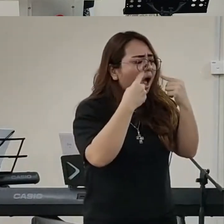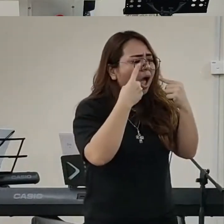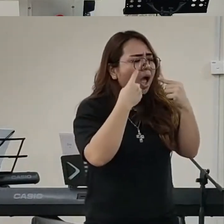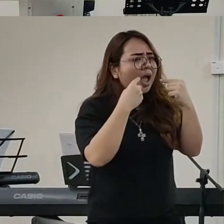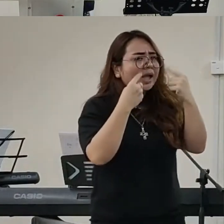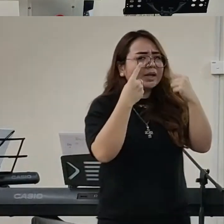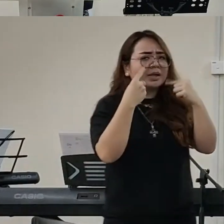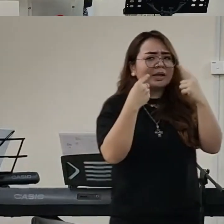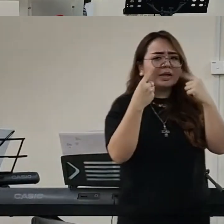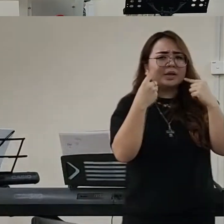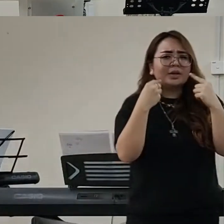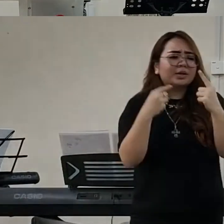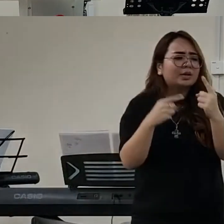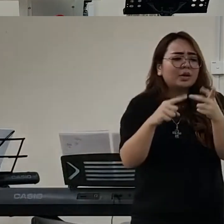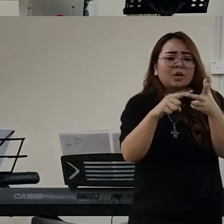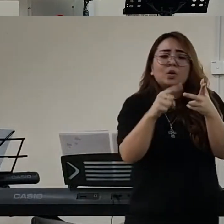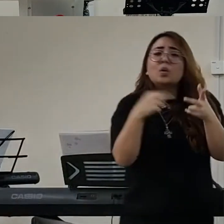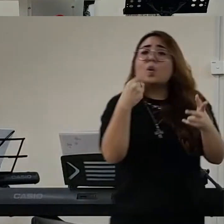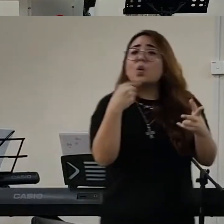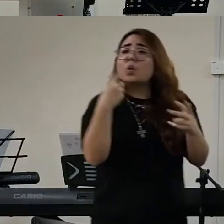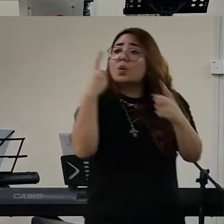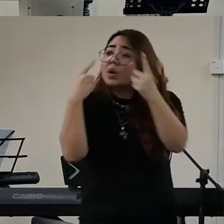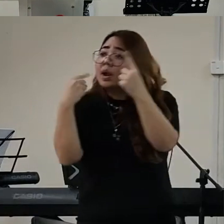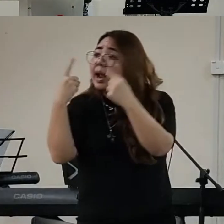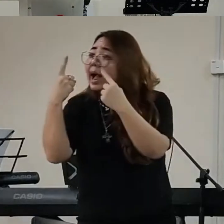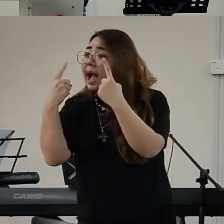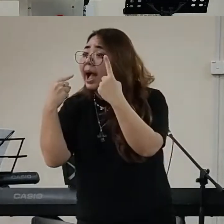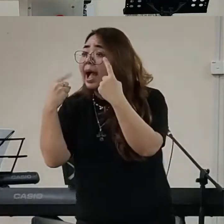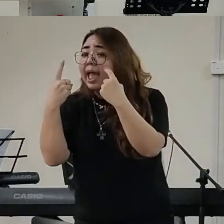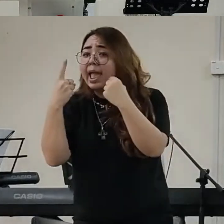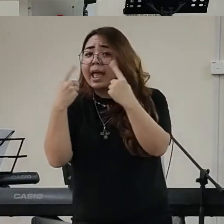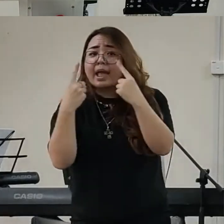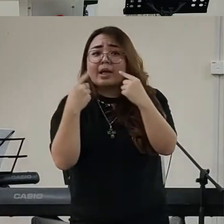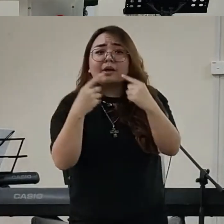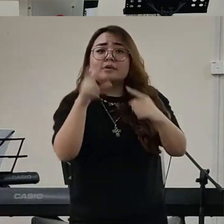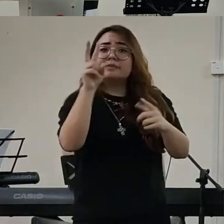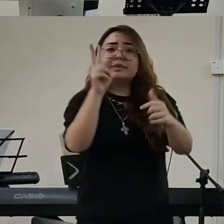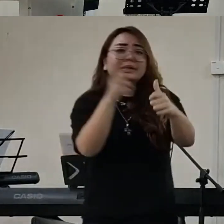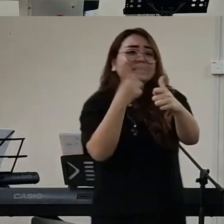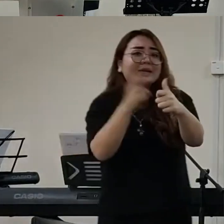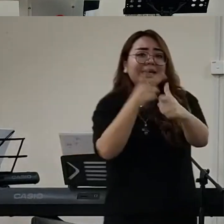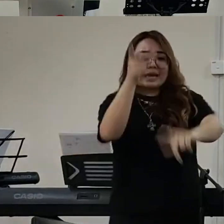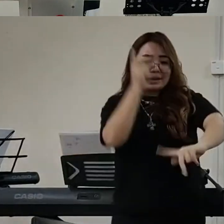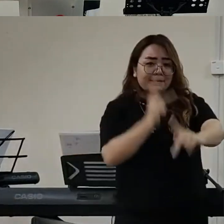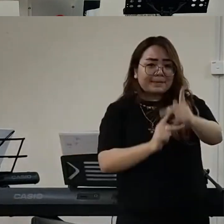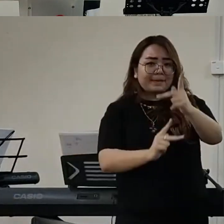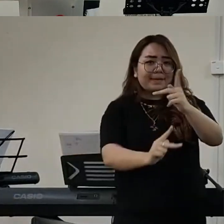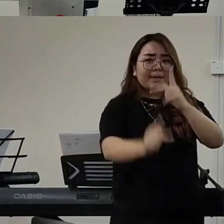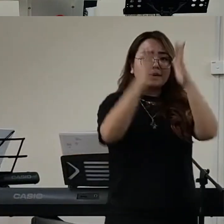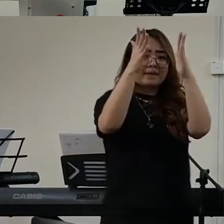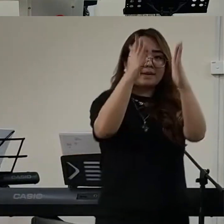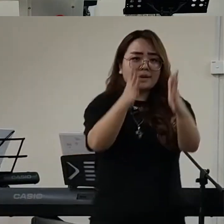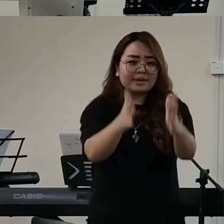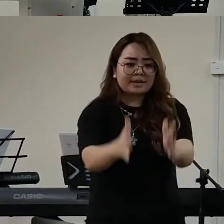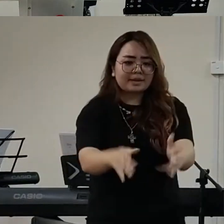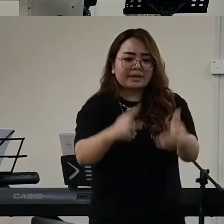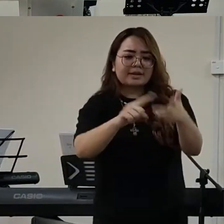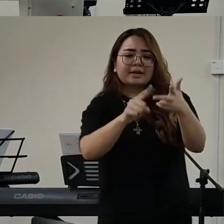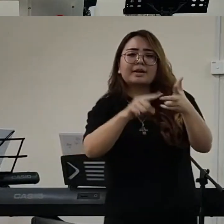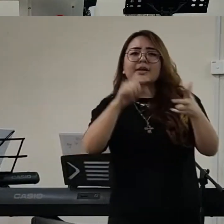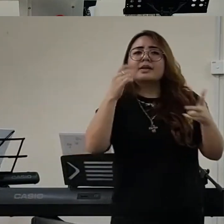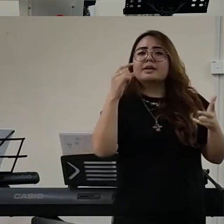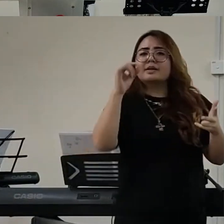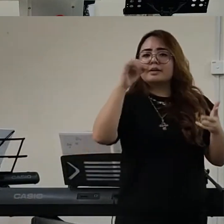who's crying here? Lamentation is the cry of the second prophet. What's the second prophet's name? Jeremiah's